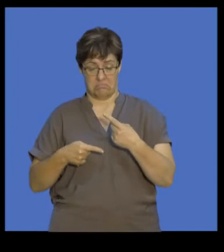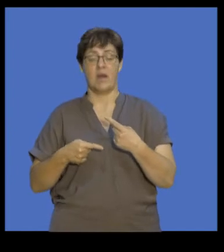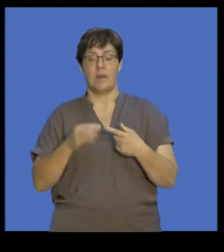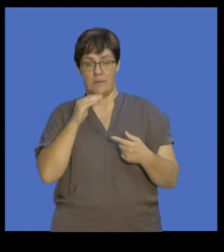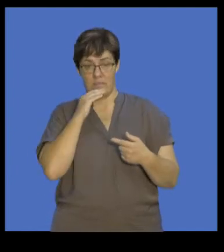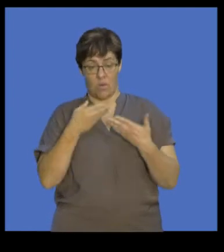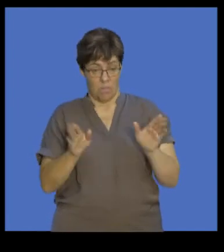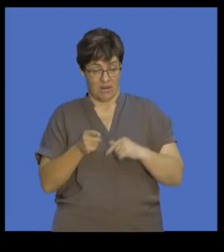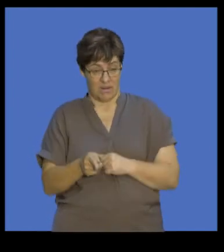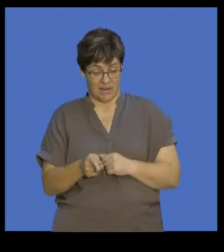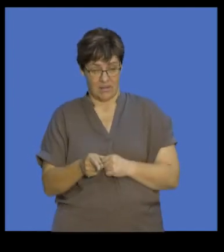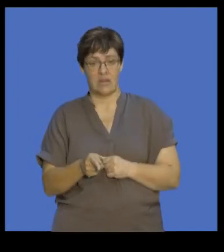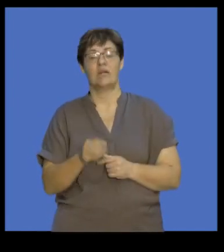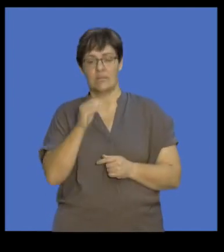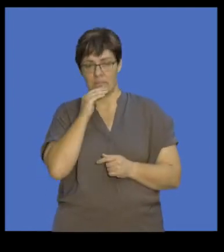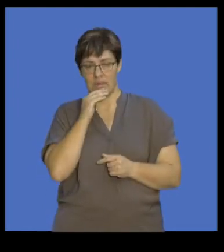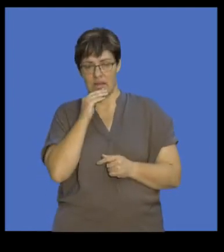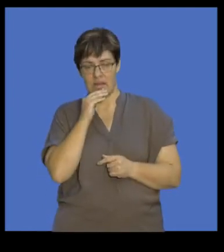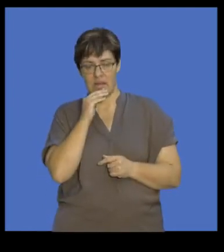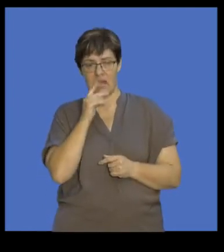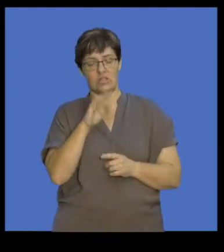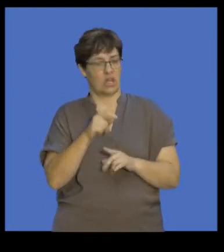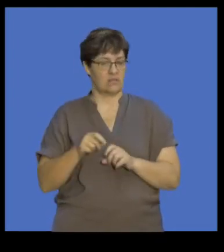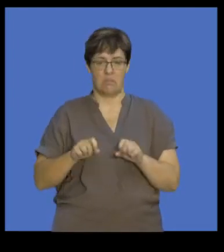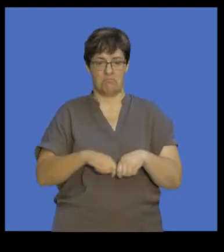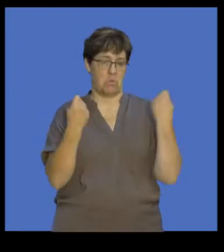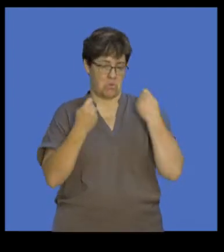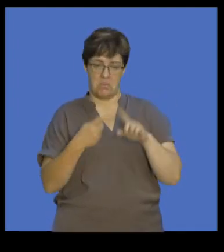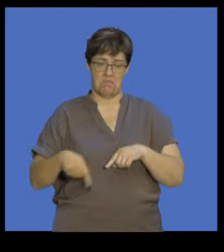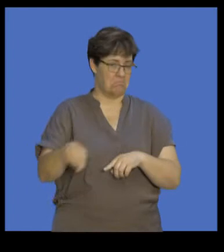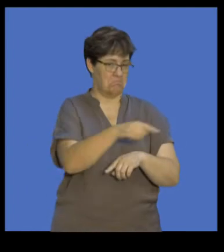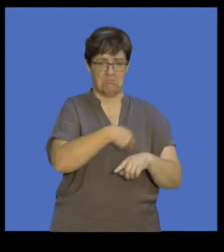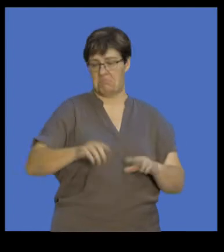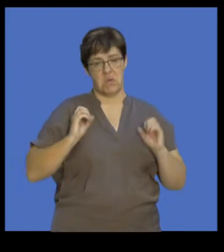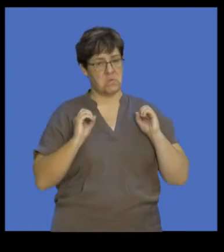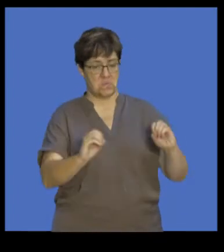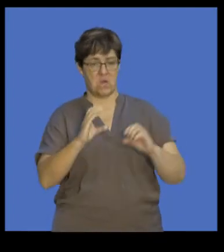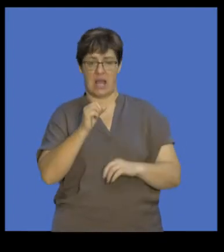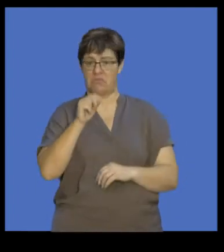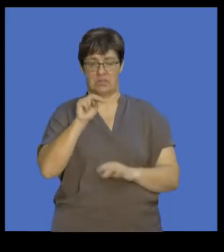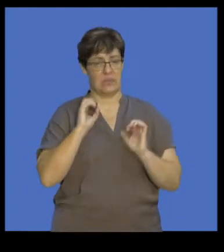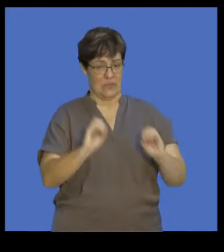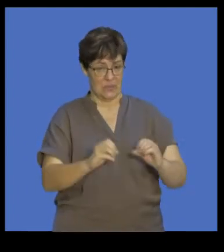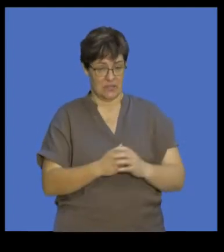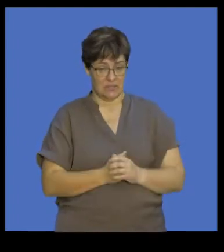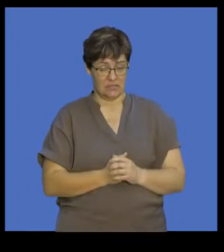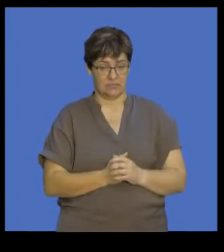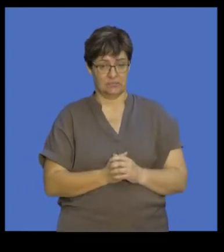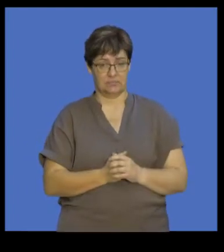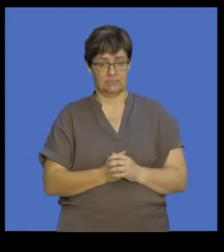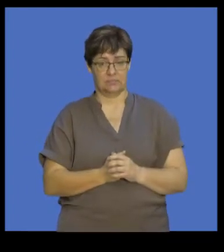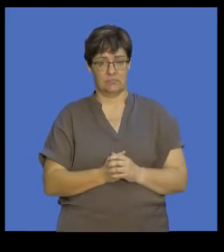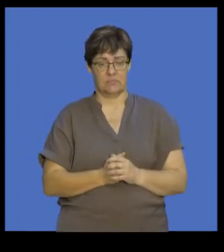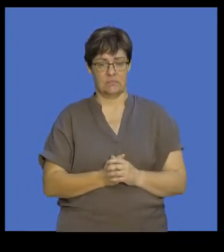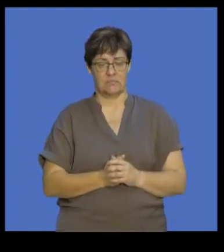switch. So if a switch is open, it means the circuit is broken. It means there is no current in the circuit. All